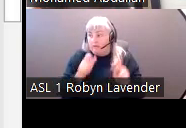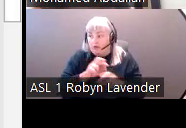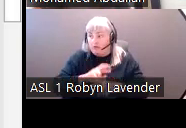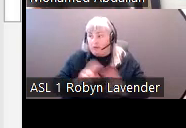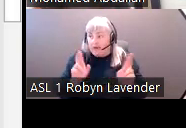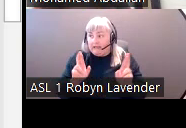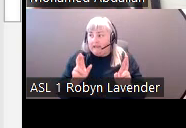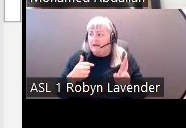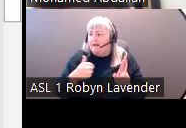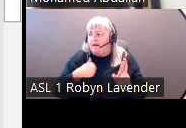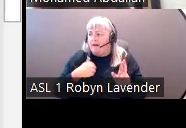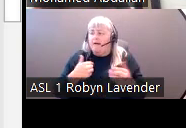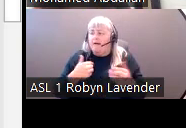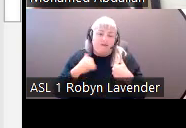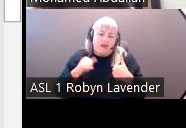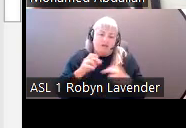they choose to accept it.